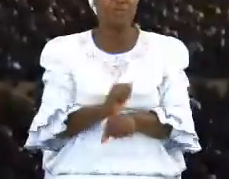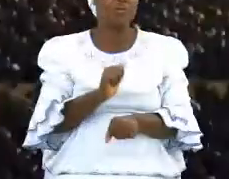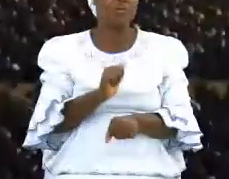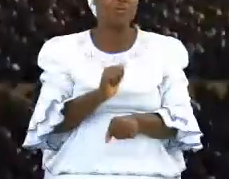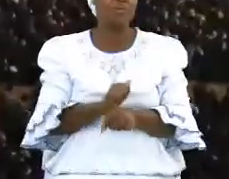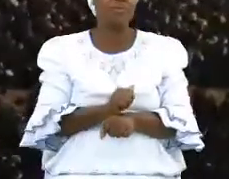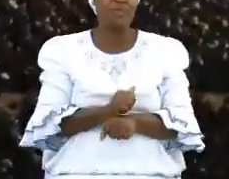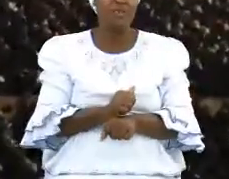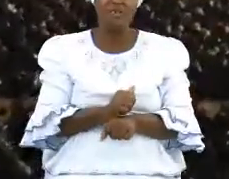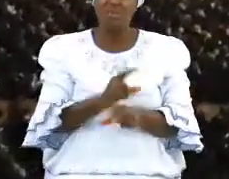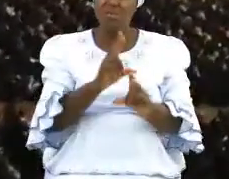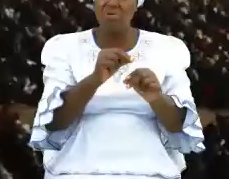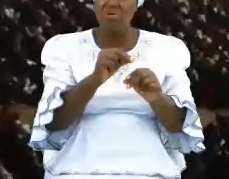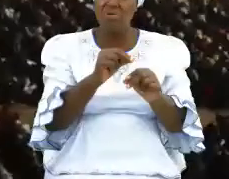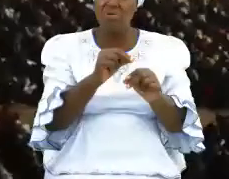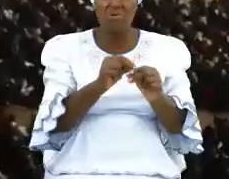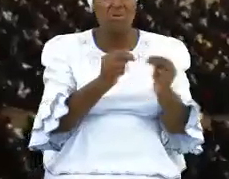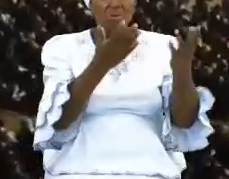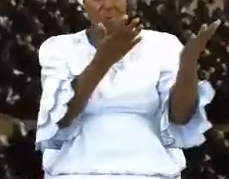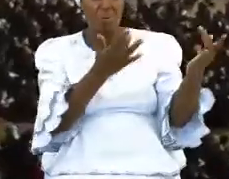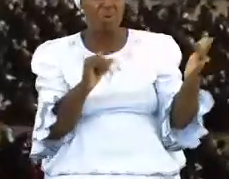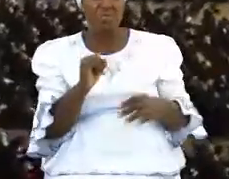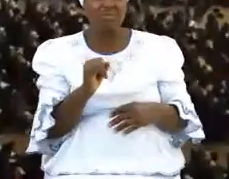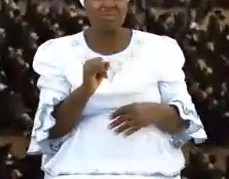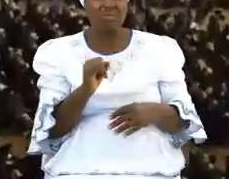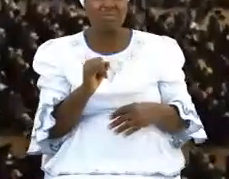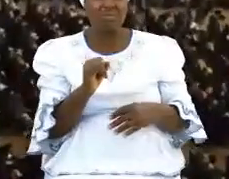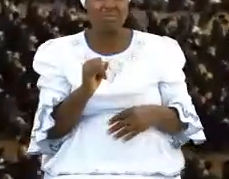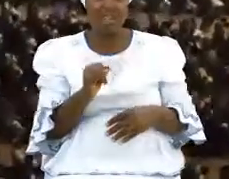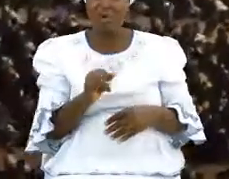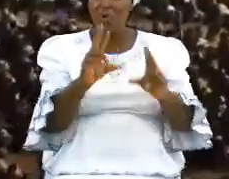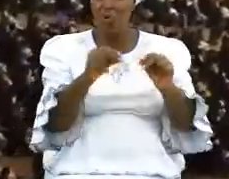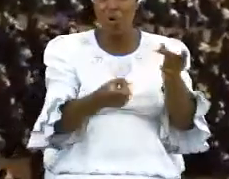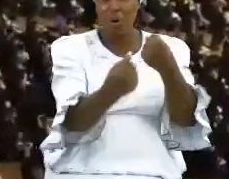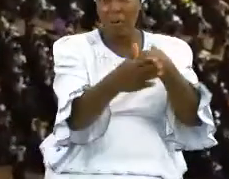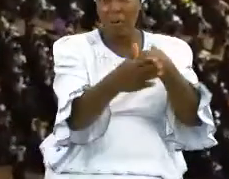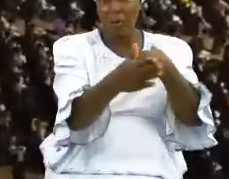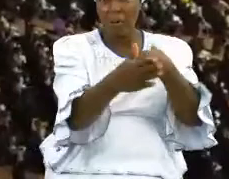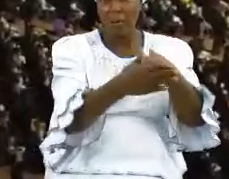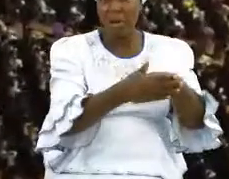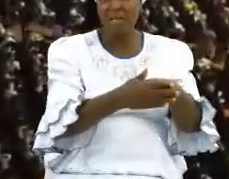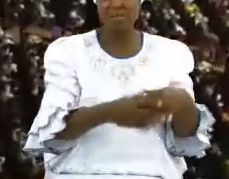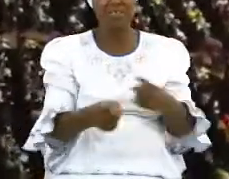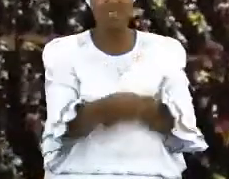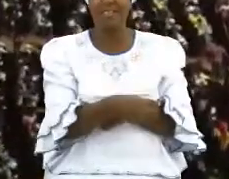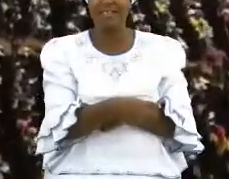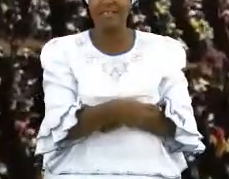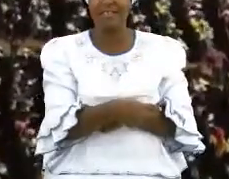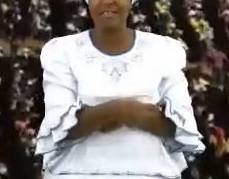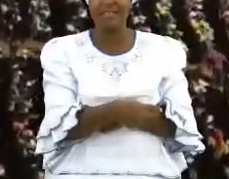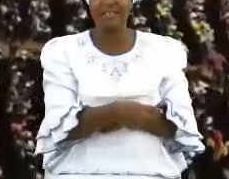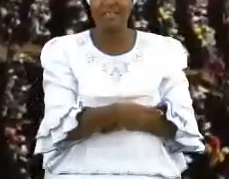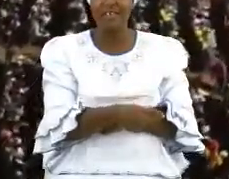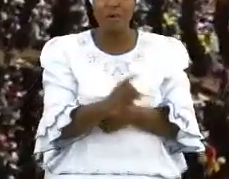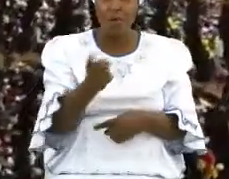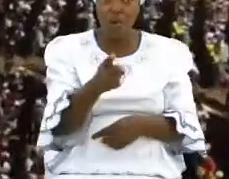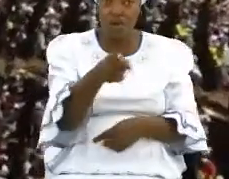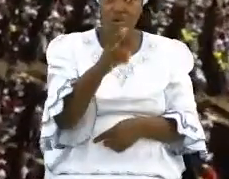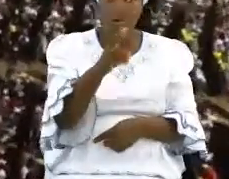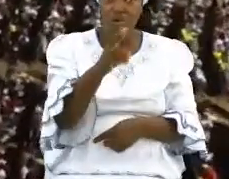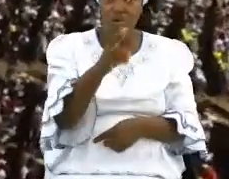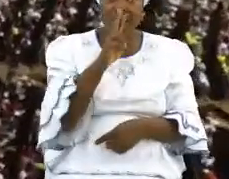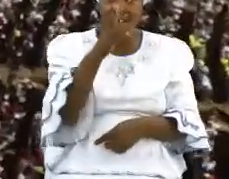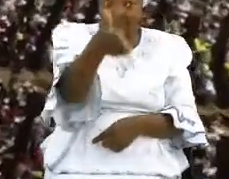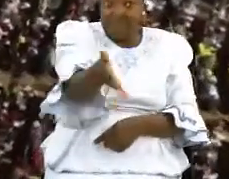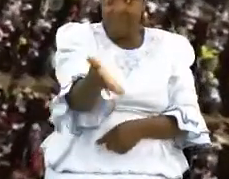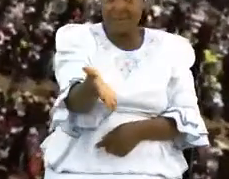no delay today. There's no comeback today. Where you are, at the